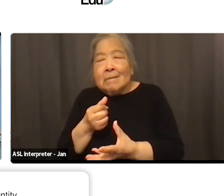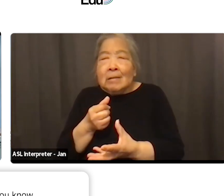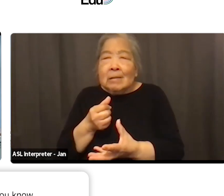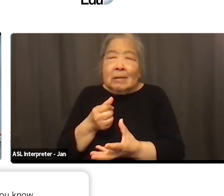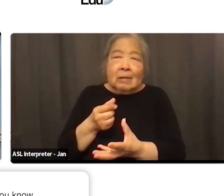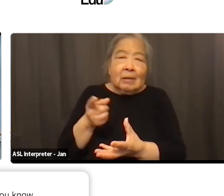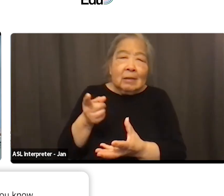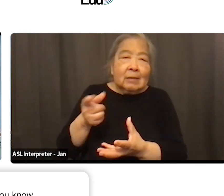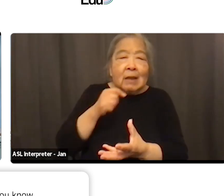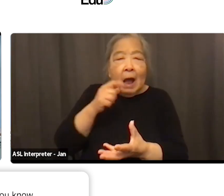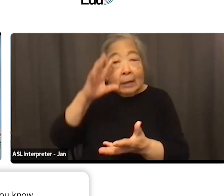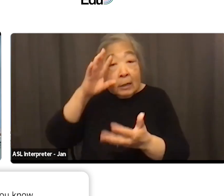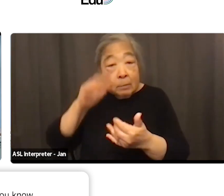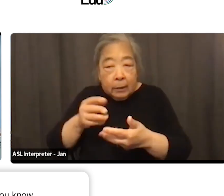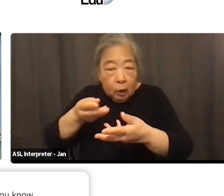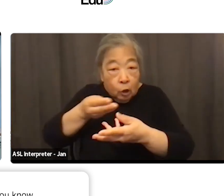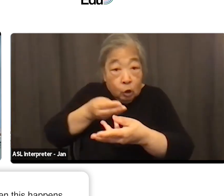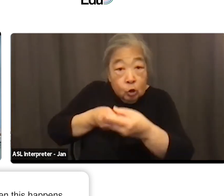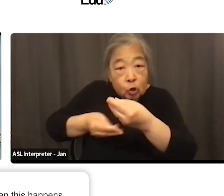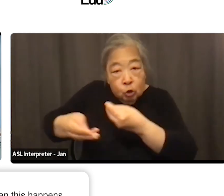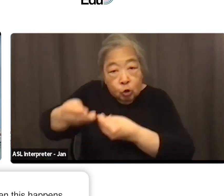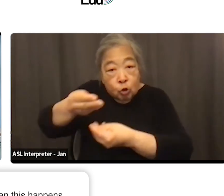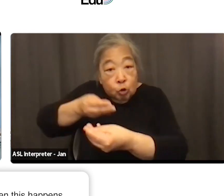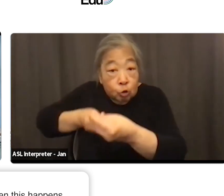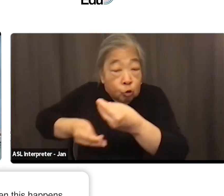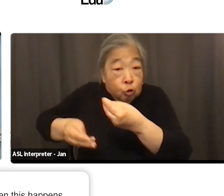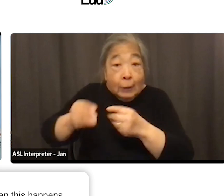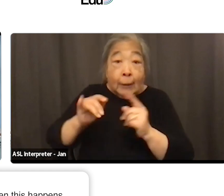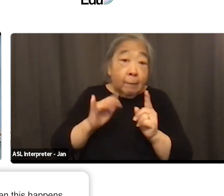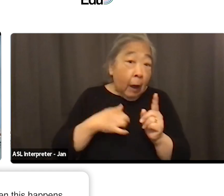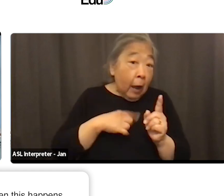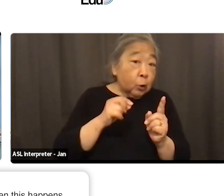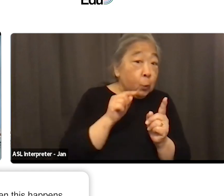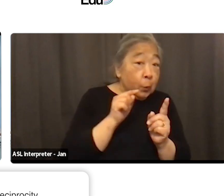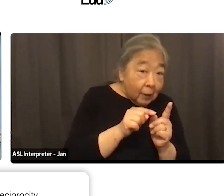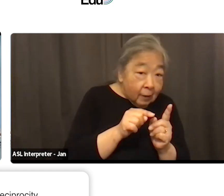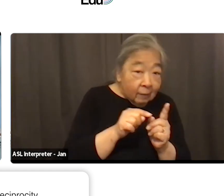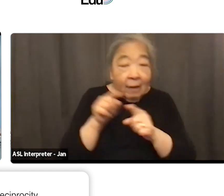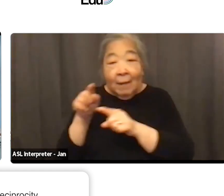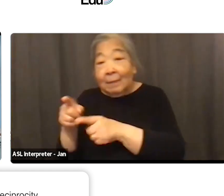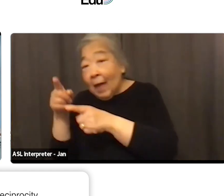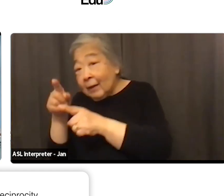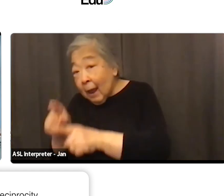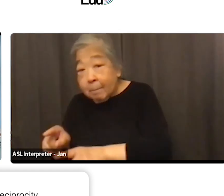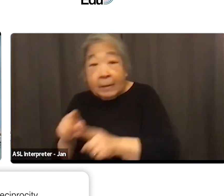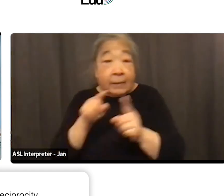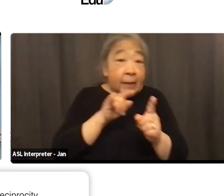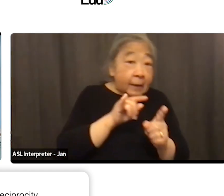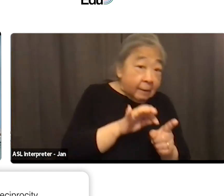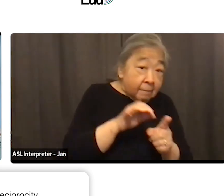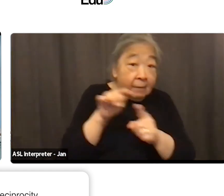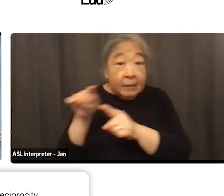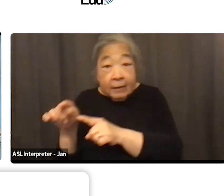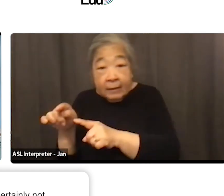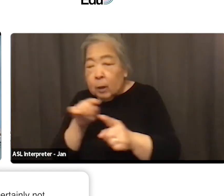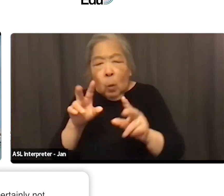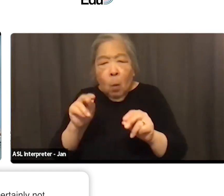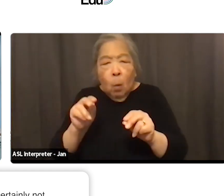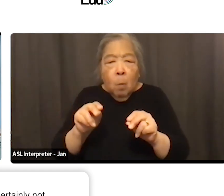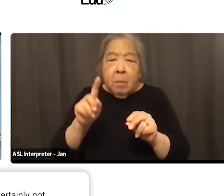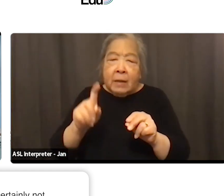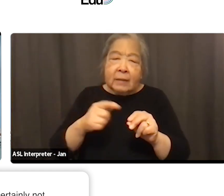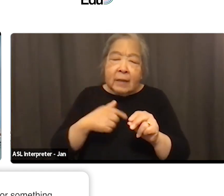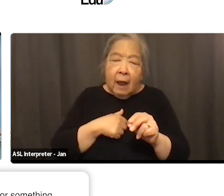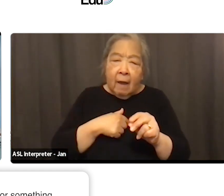entity that, you know, if I do this, then this happens. It is a reciprocity, but